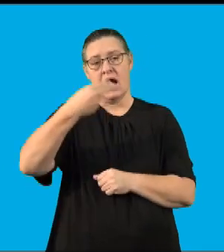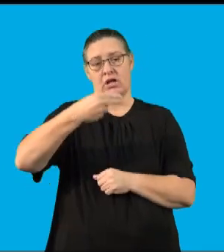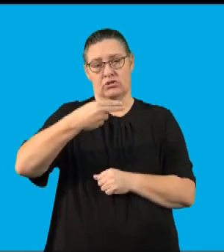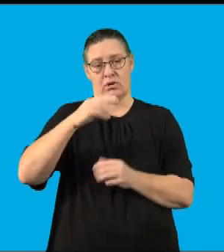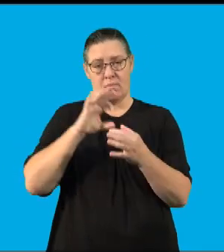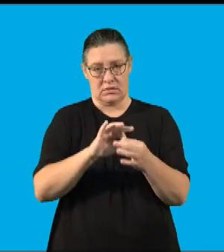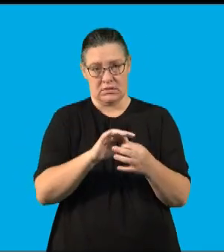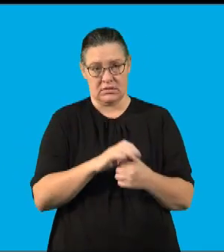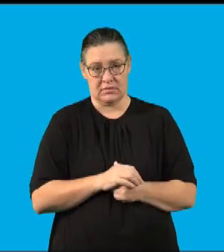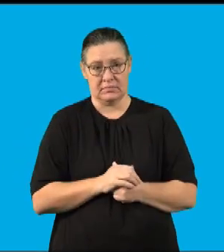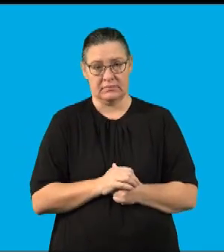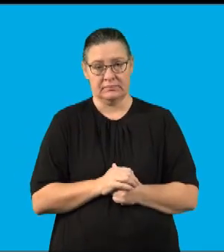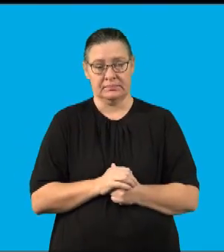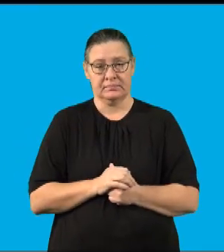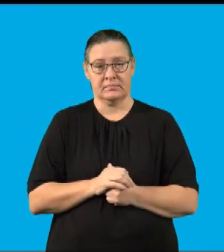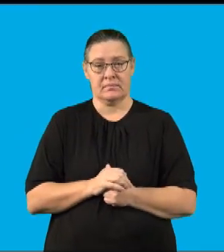bonds.